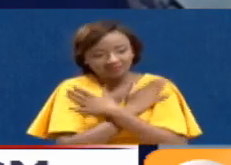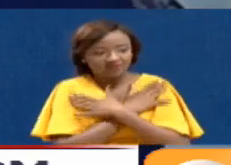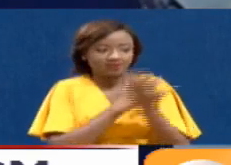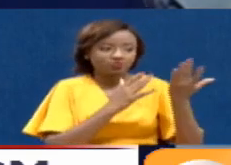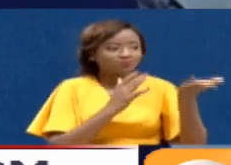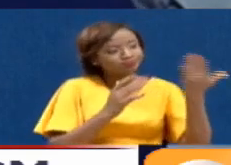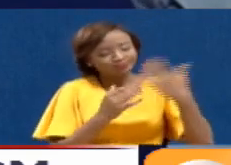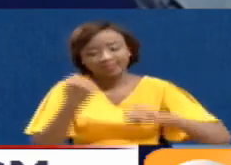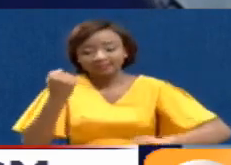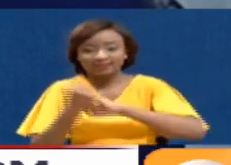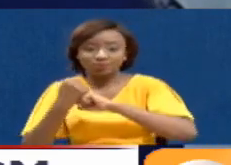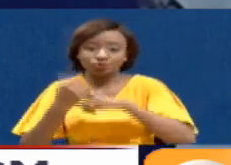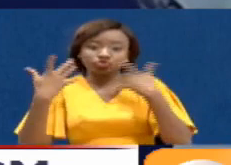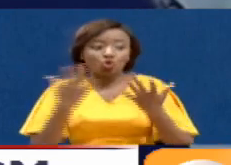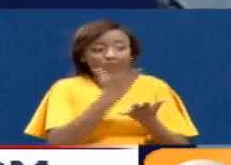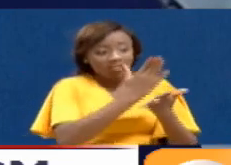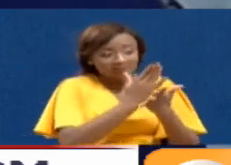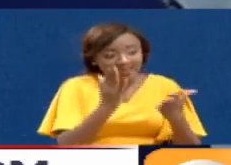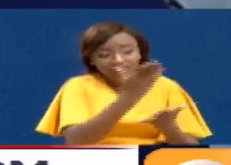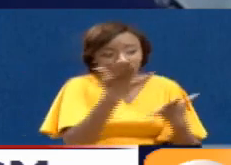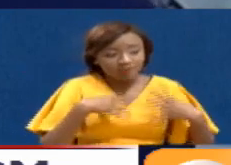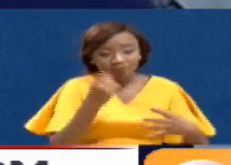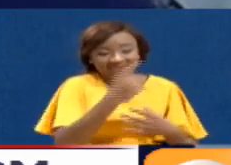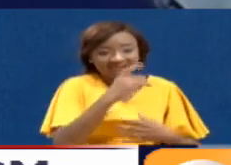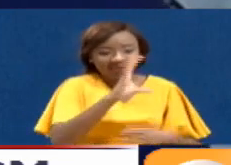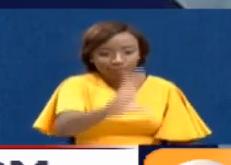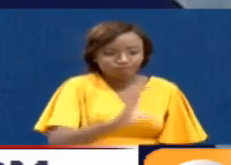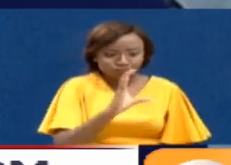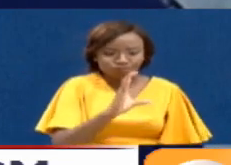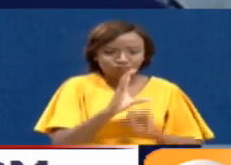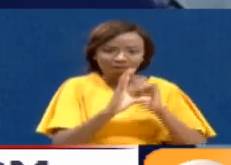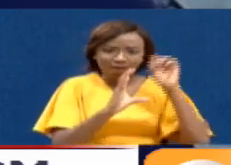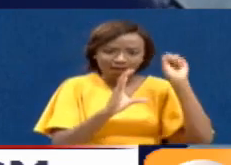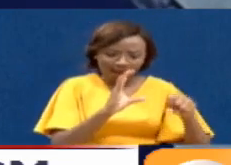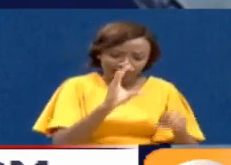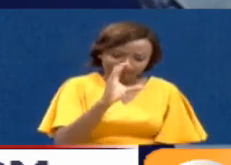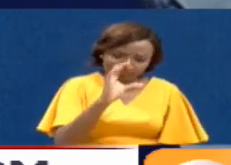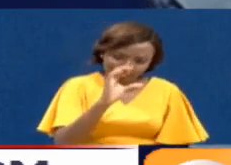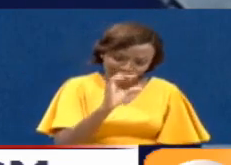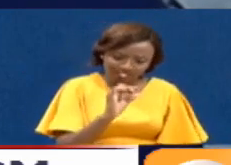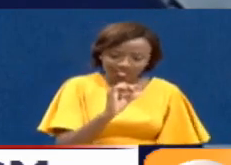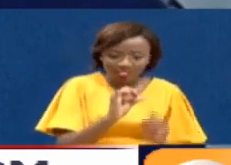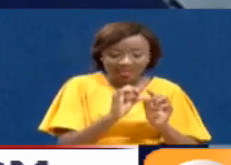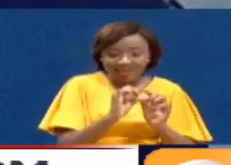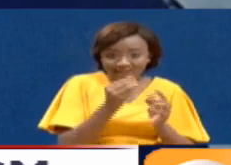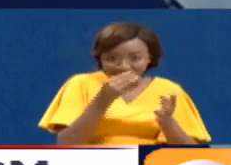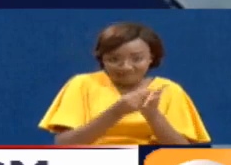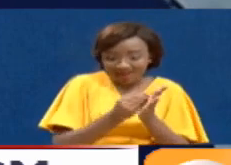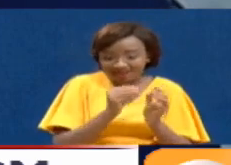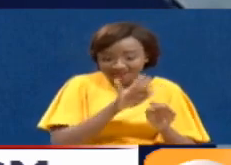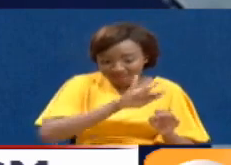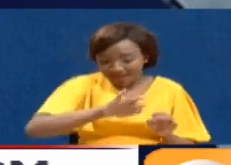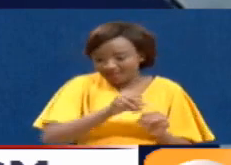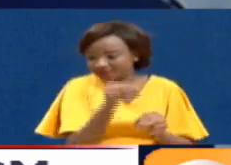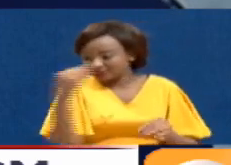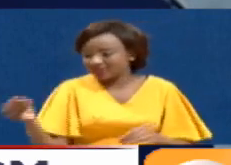mind, seeing the size of phenomenal pandemic that is facing the country, the first